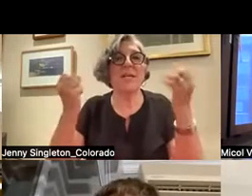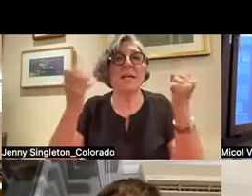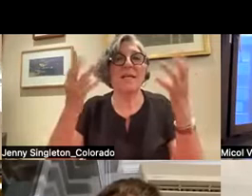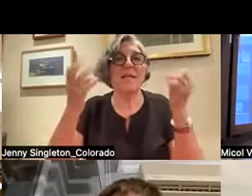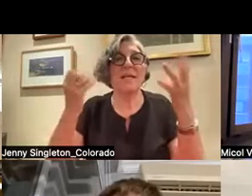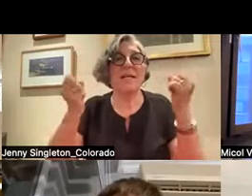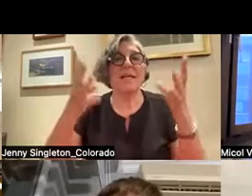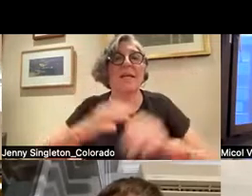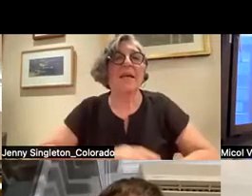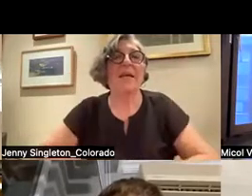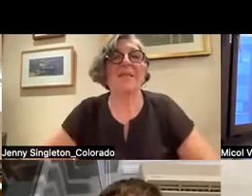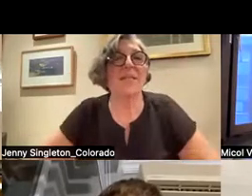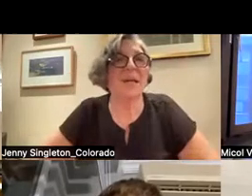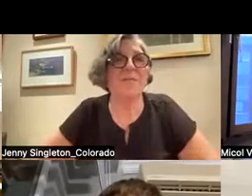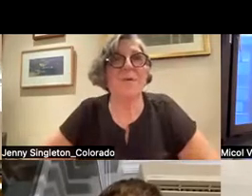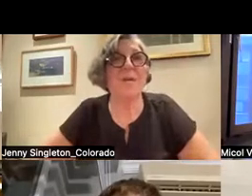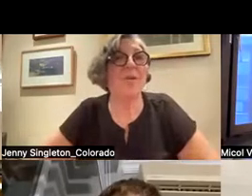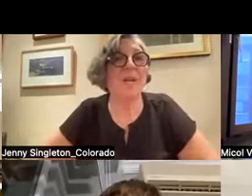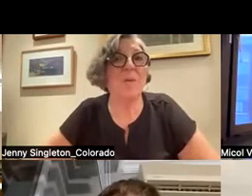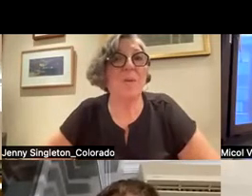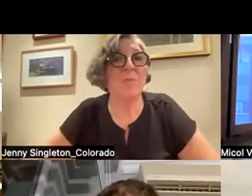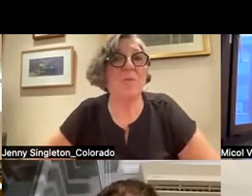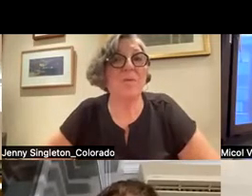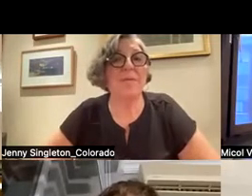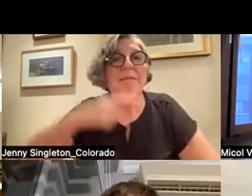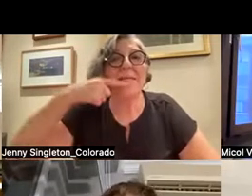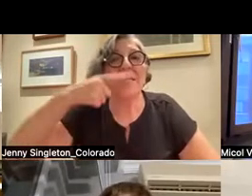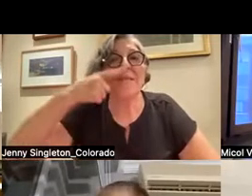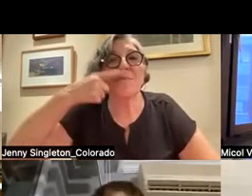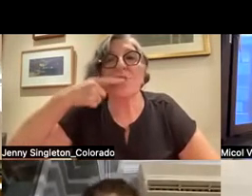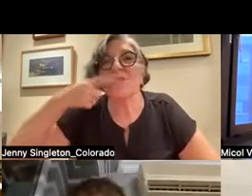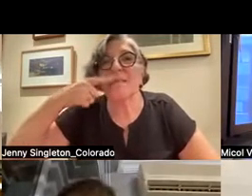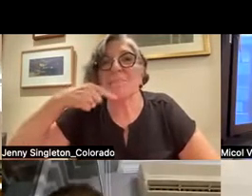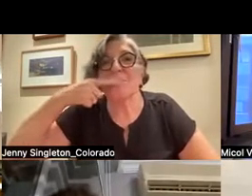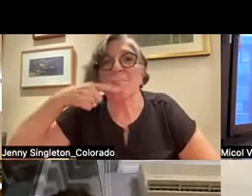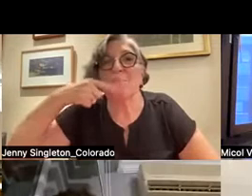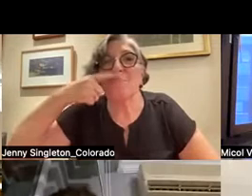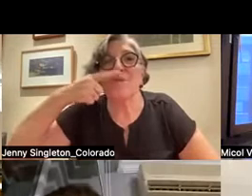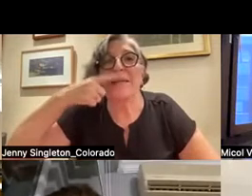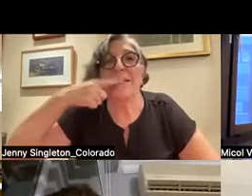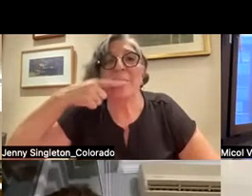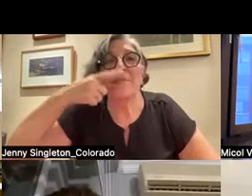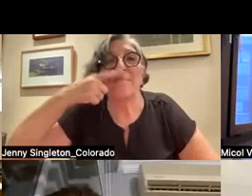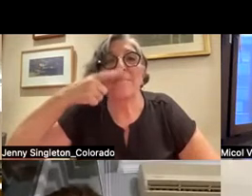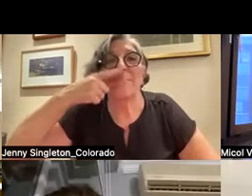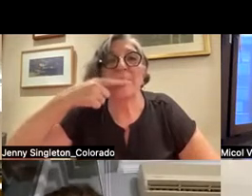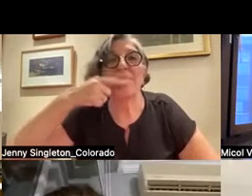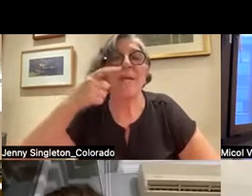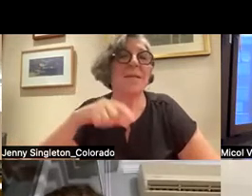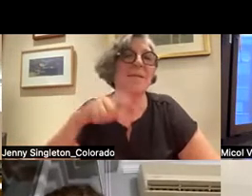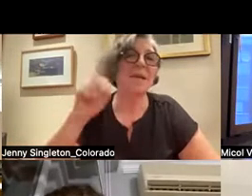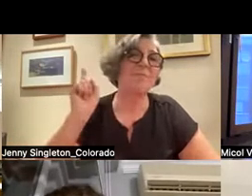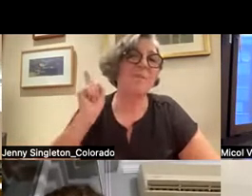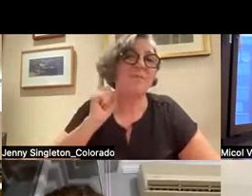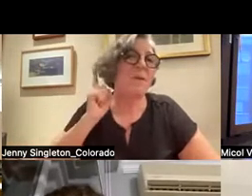and sign. And the sign for hearing people is this, which is like moving lips.